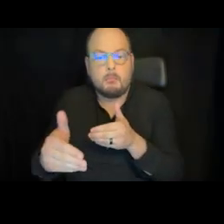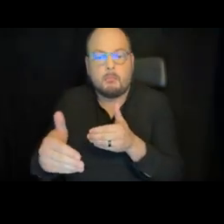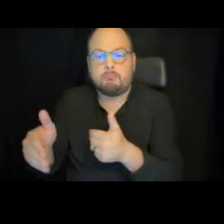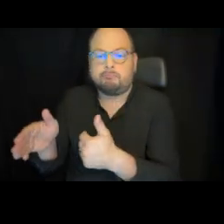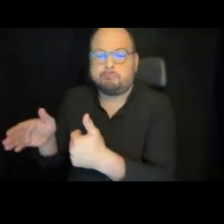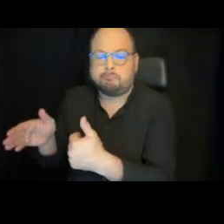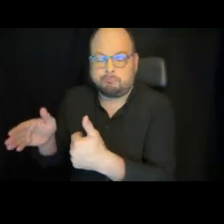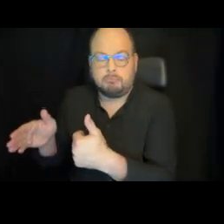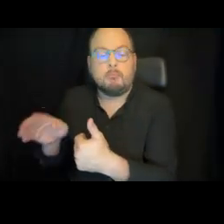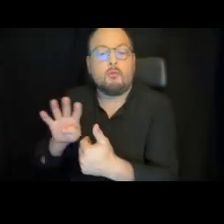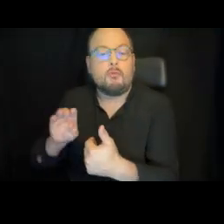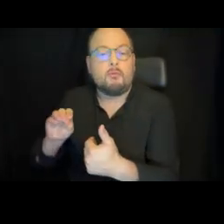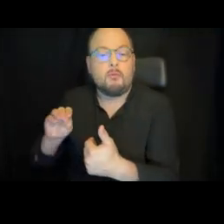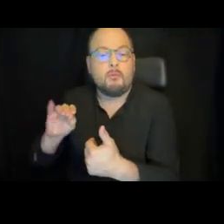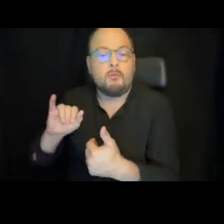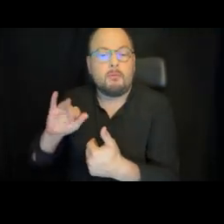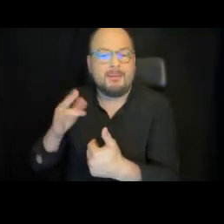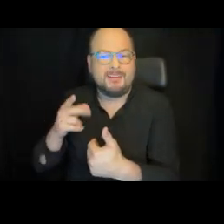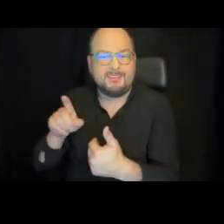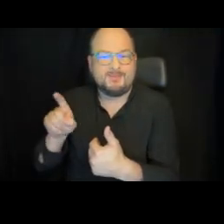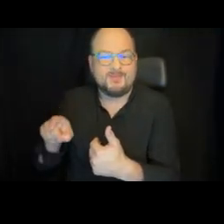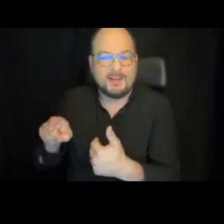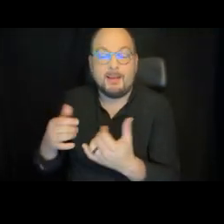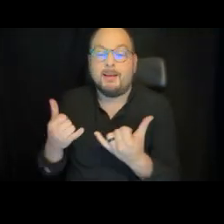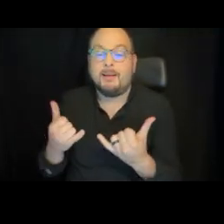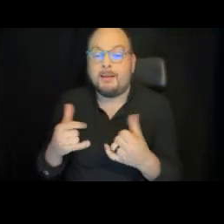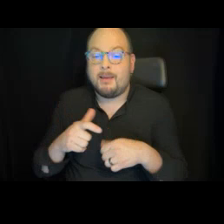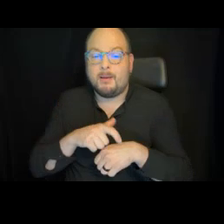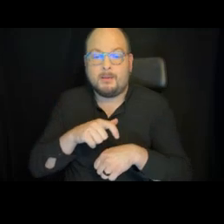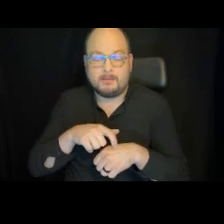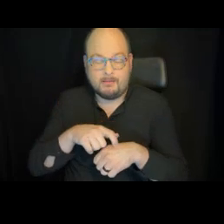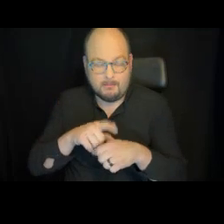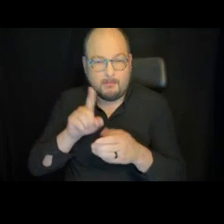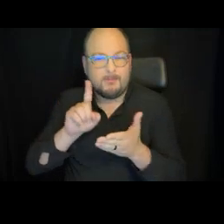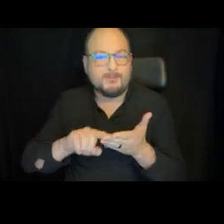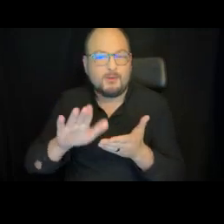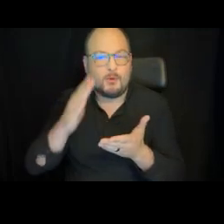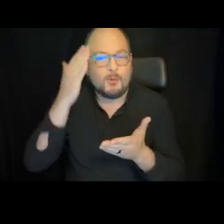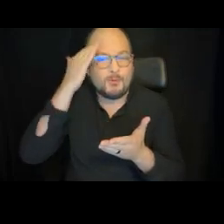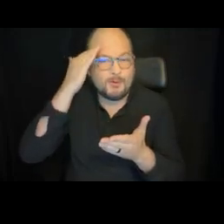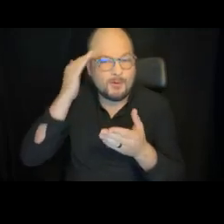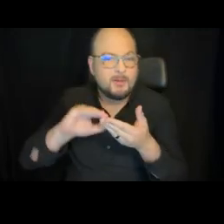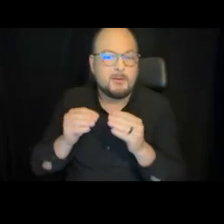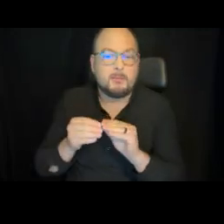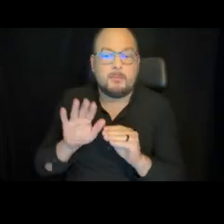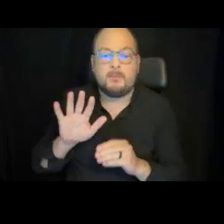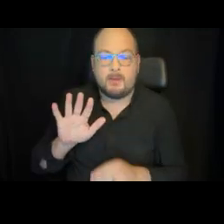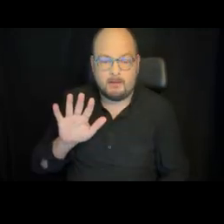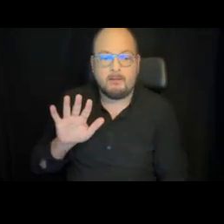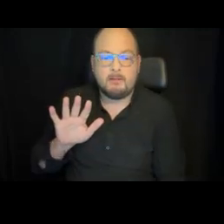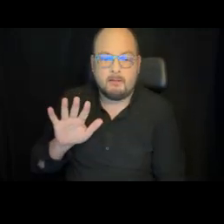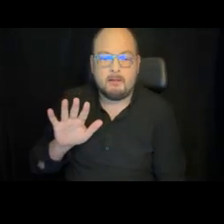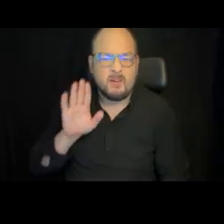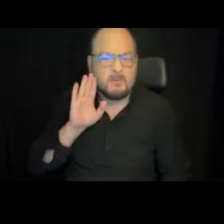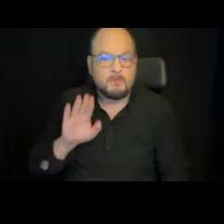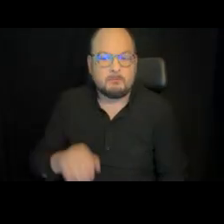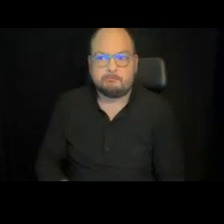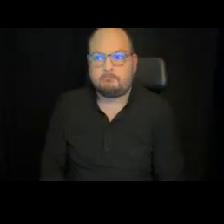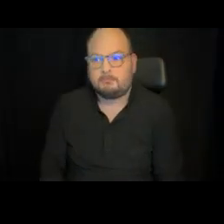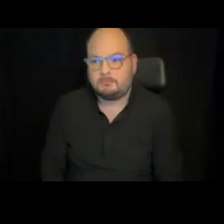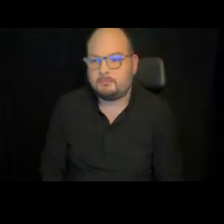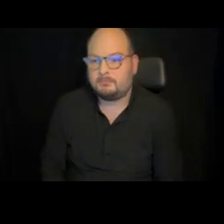And now we are at knowledge check 5, and I'm going to launch this poll so that you can select the